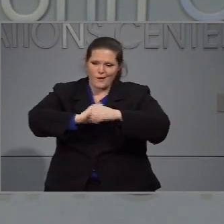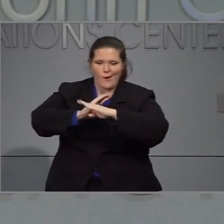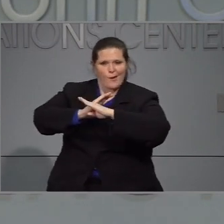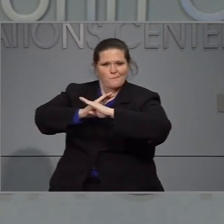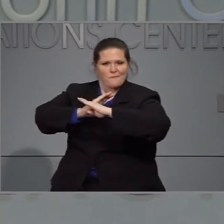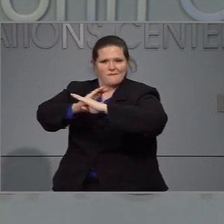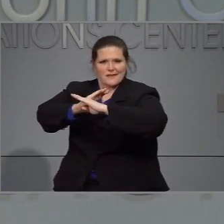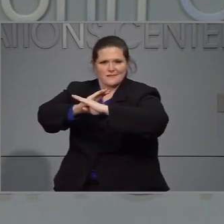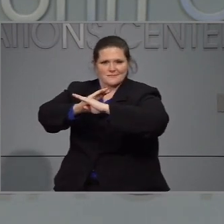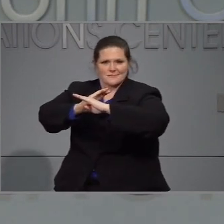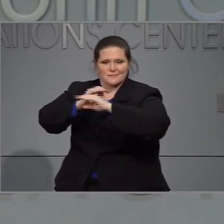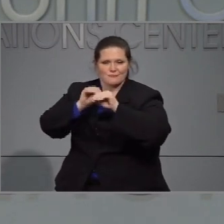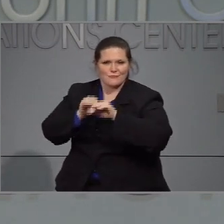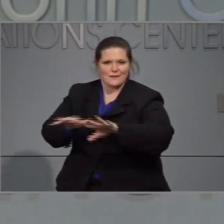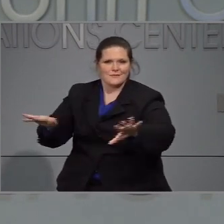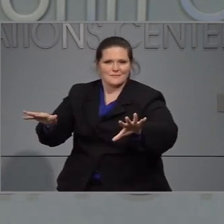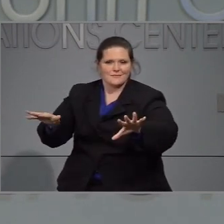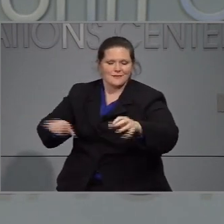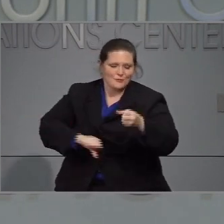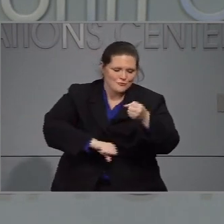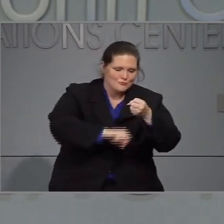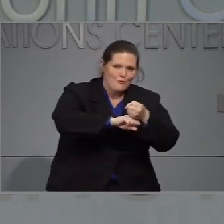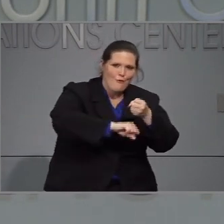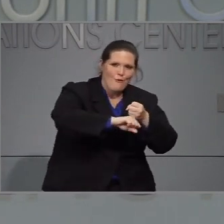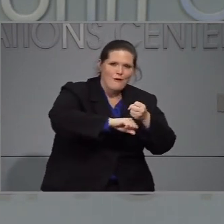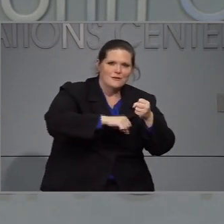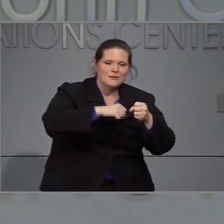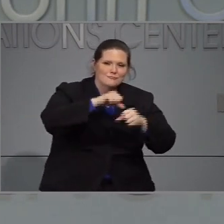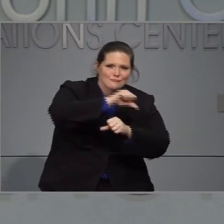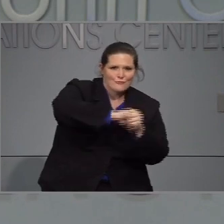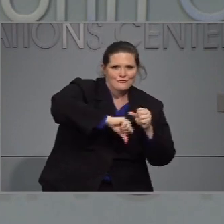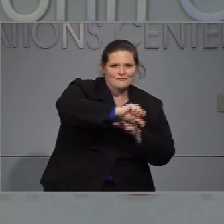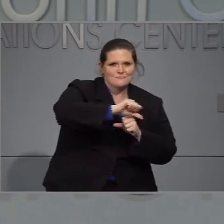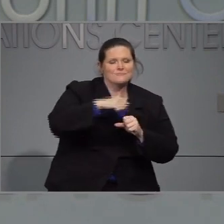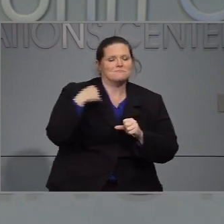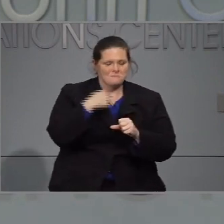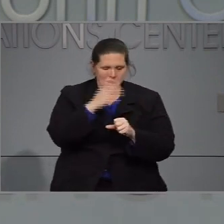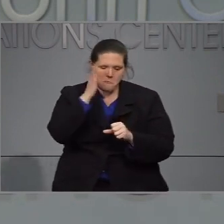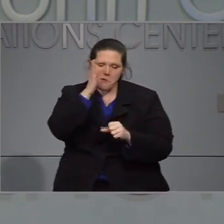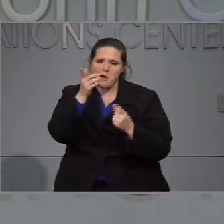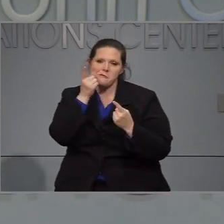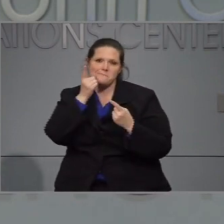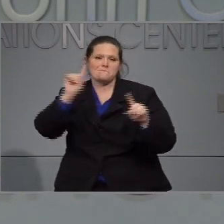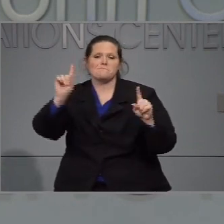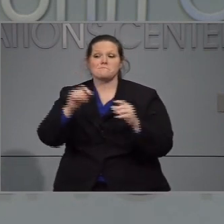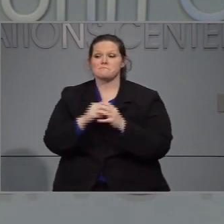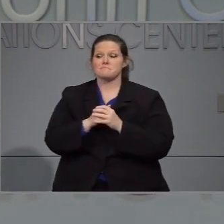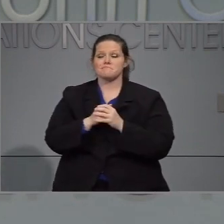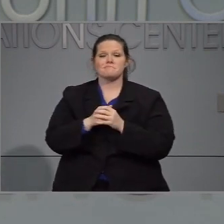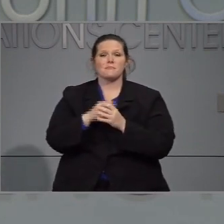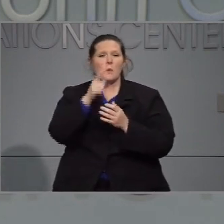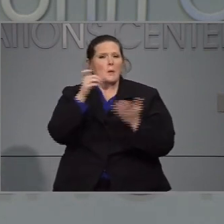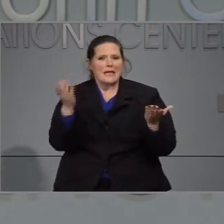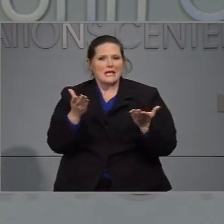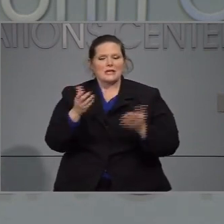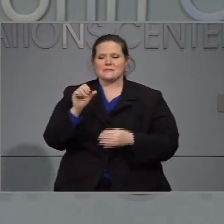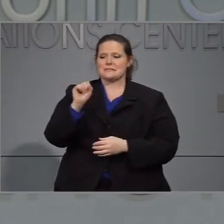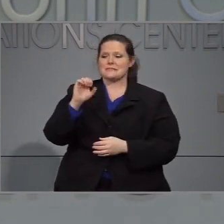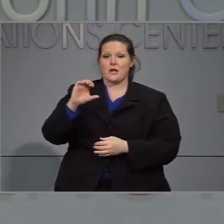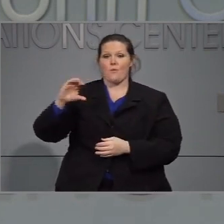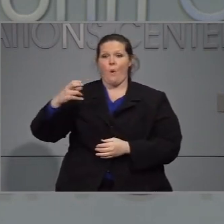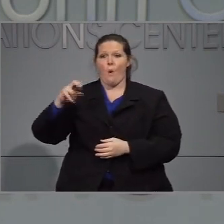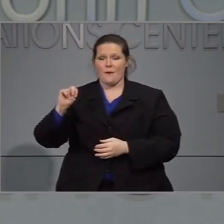other. And that's how we'll make it through. Along with Secretary Cohen, with me today is